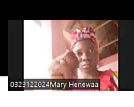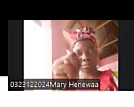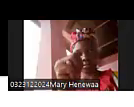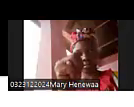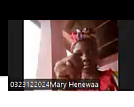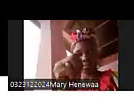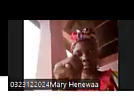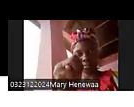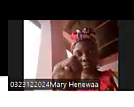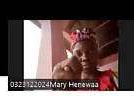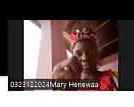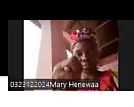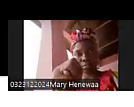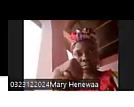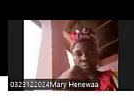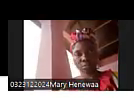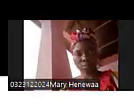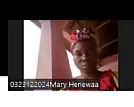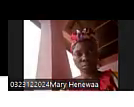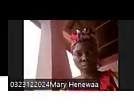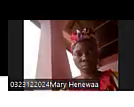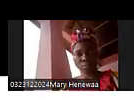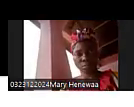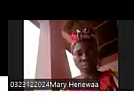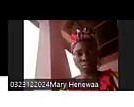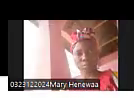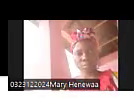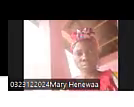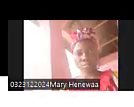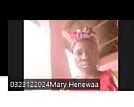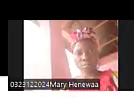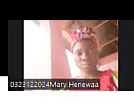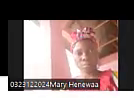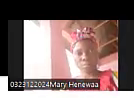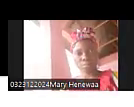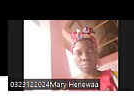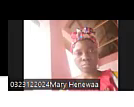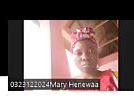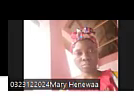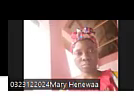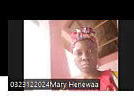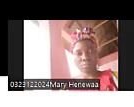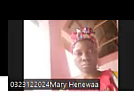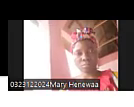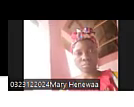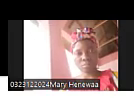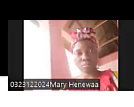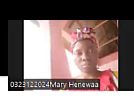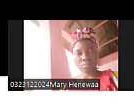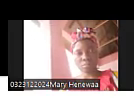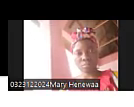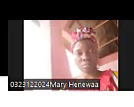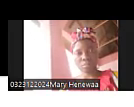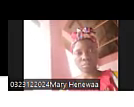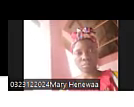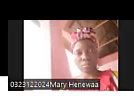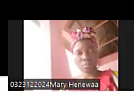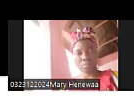M. Good. Good. Good. Good. Jennifer Abna F-E.